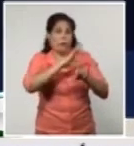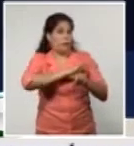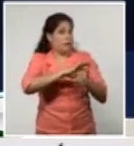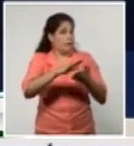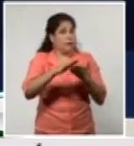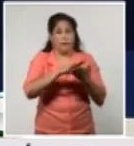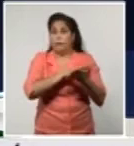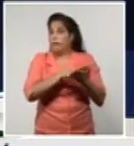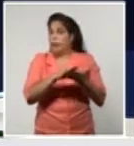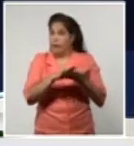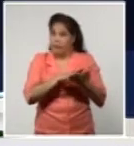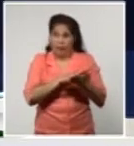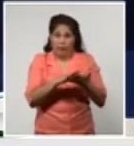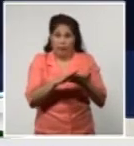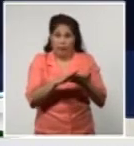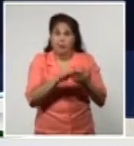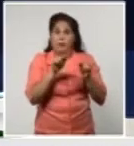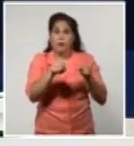people confirmed.